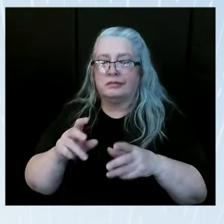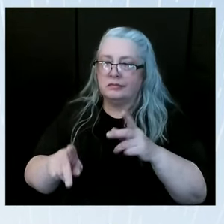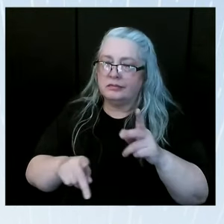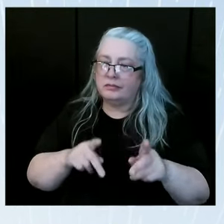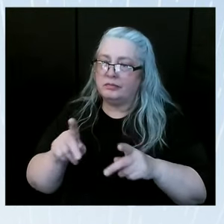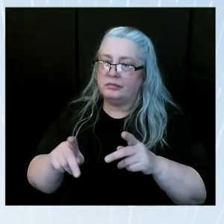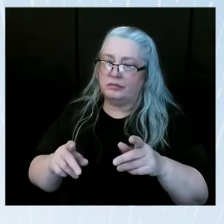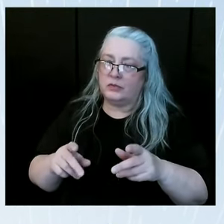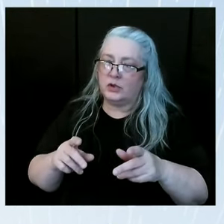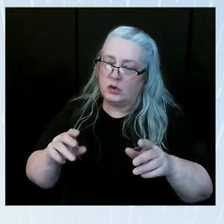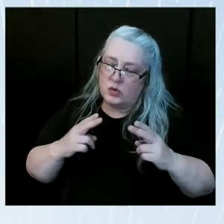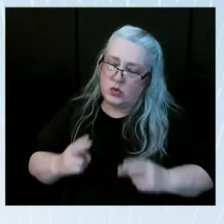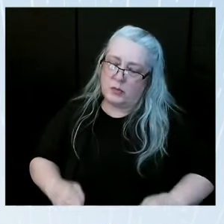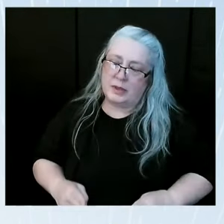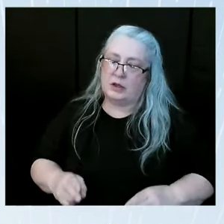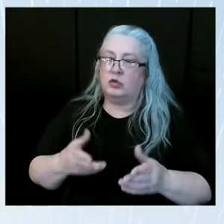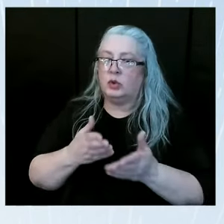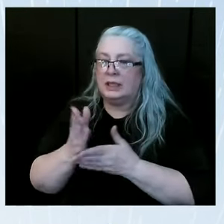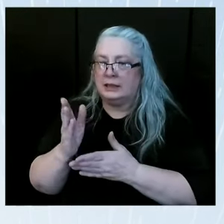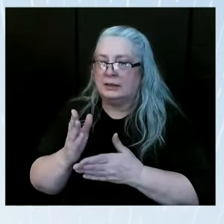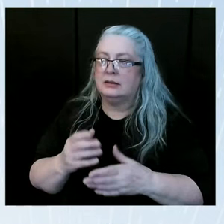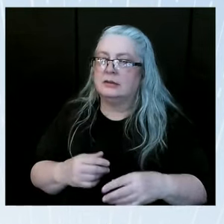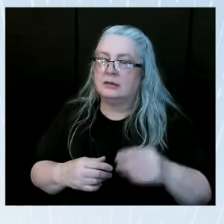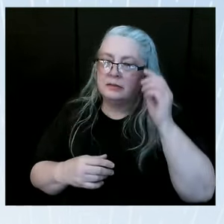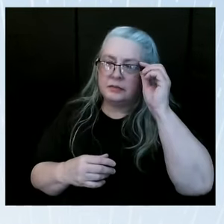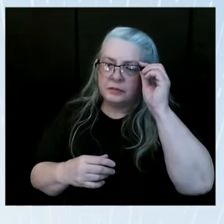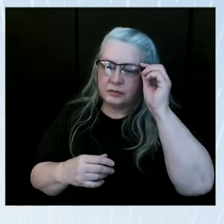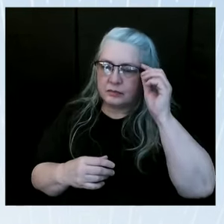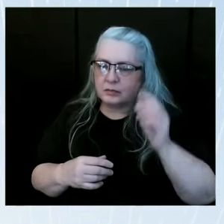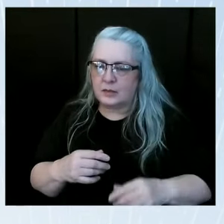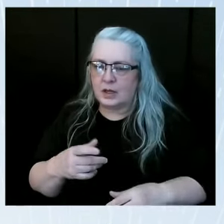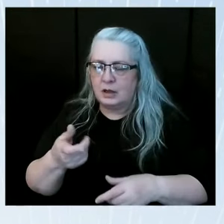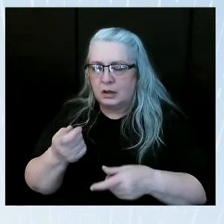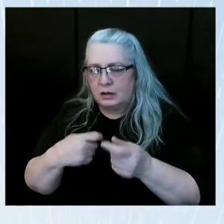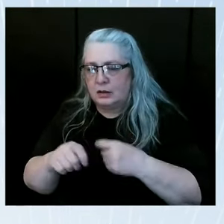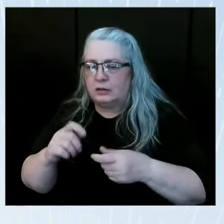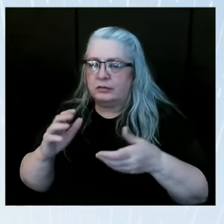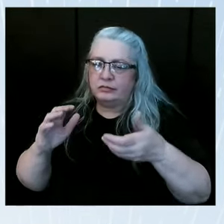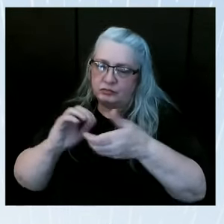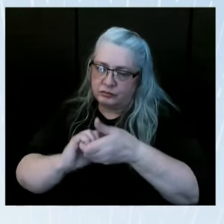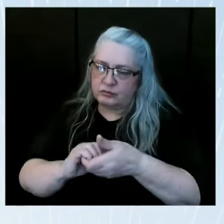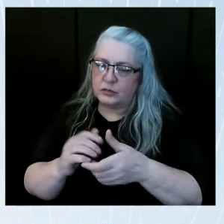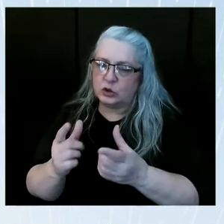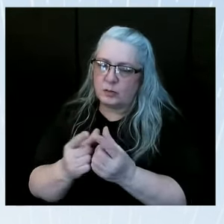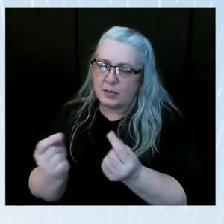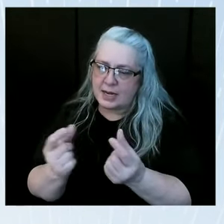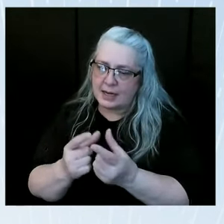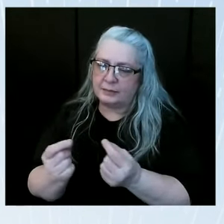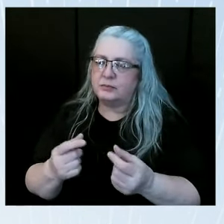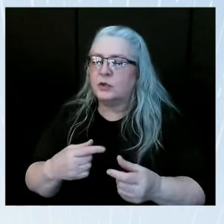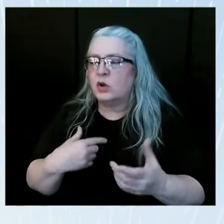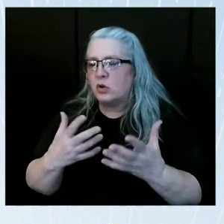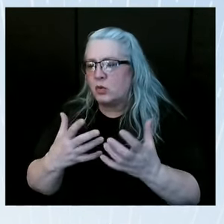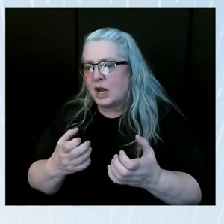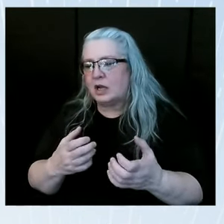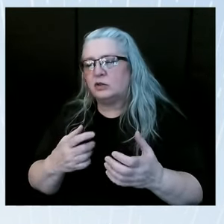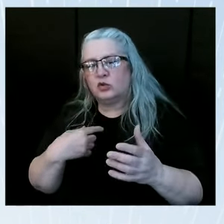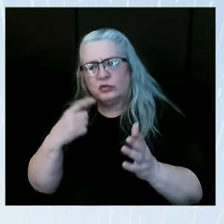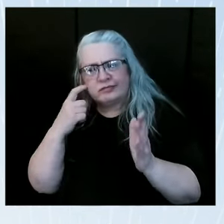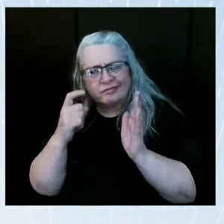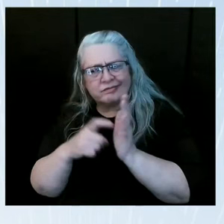Trade Partnership. I want to really acknowledge the work of the Forced Labor Enforcement